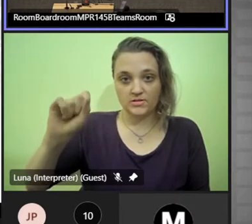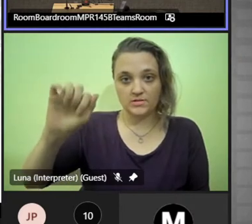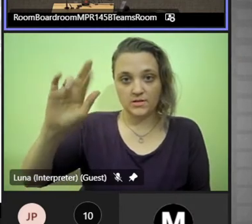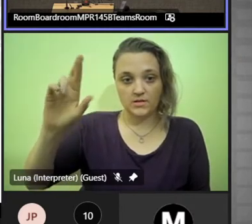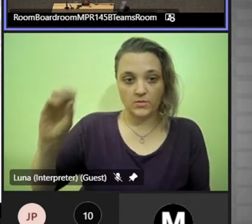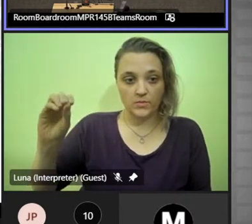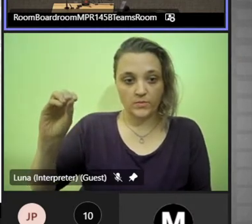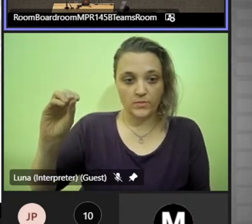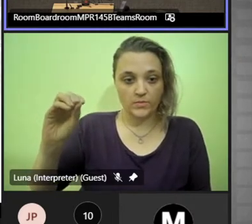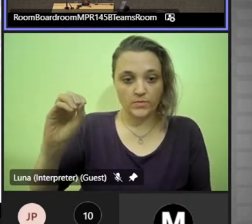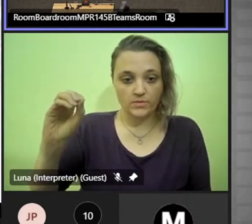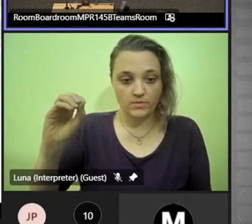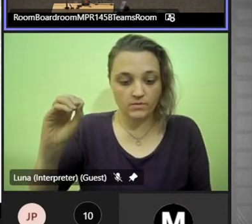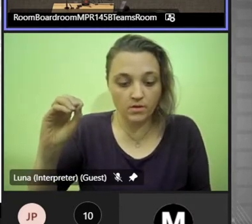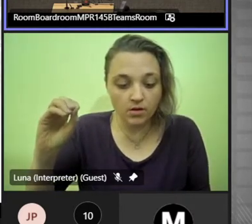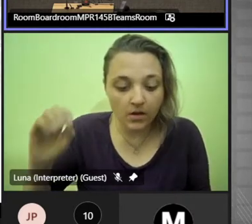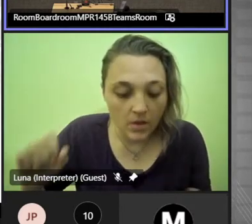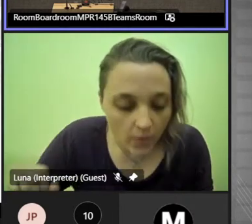Sato